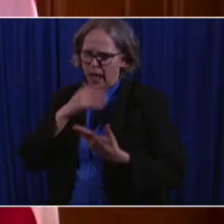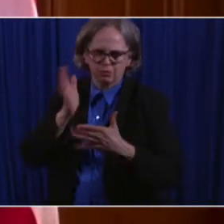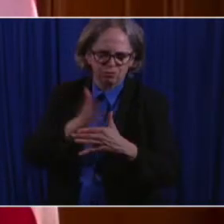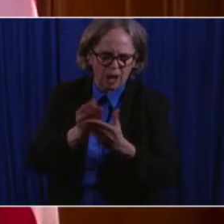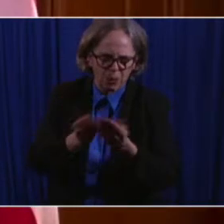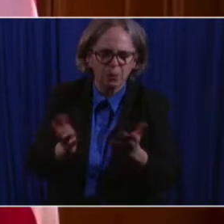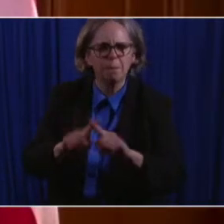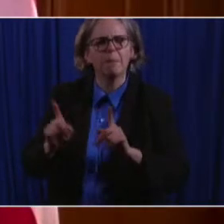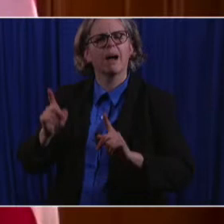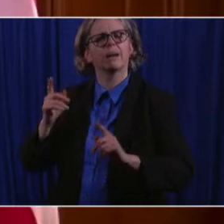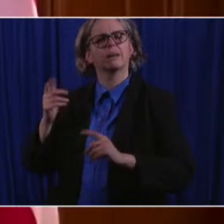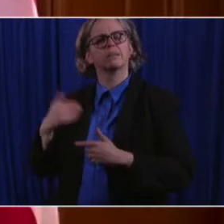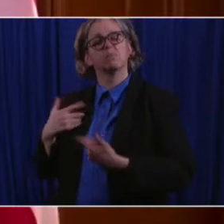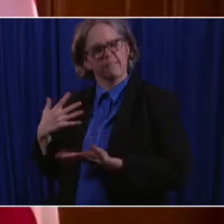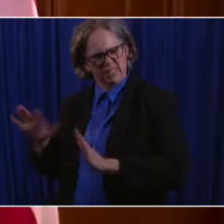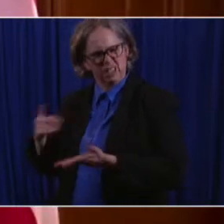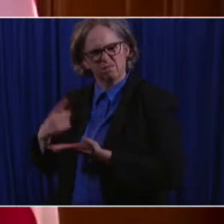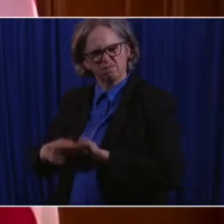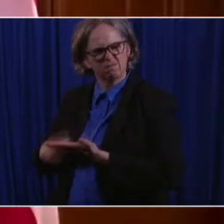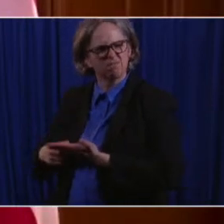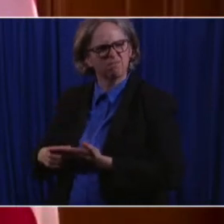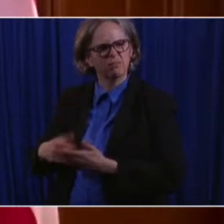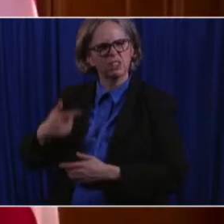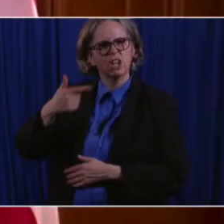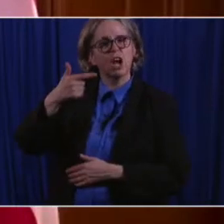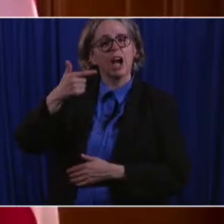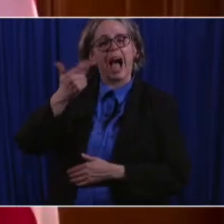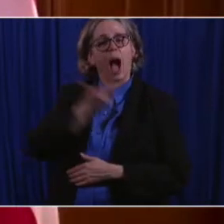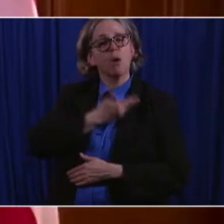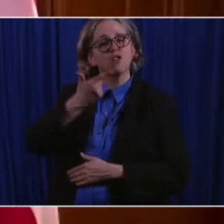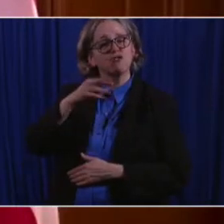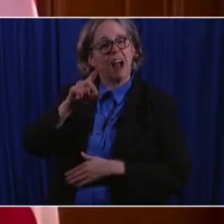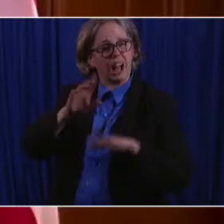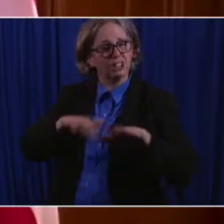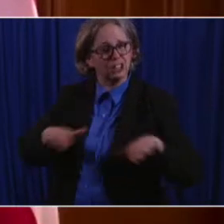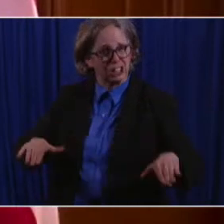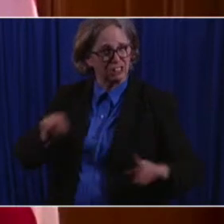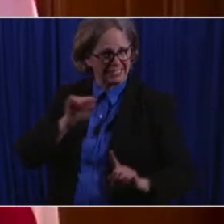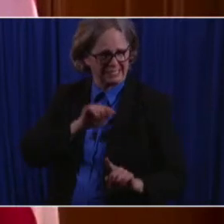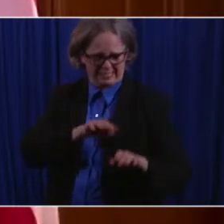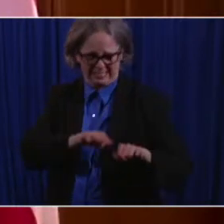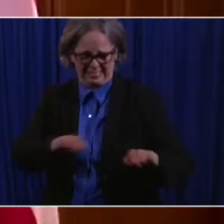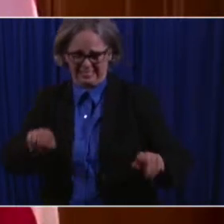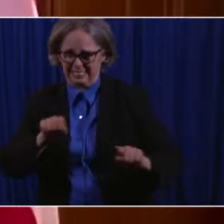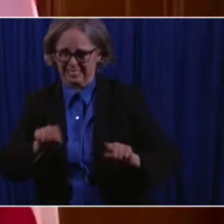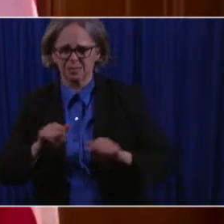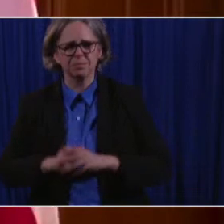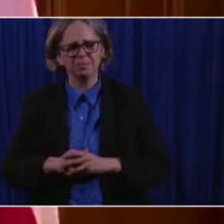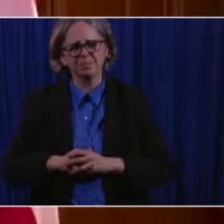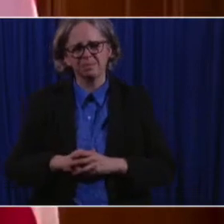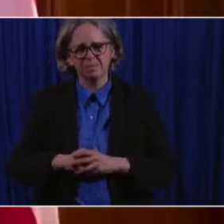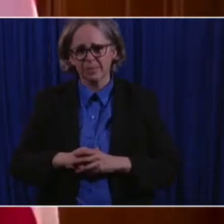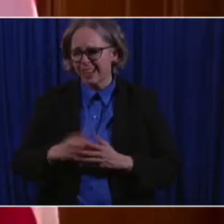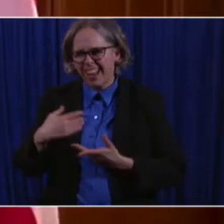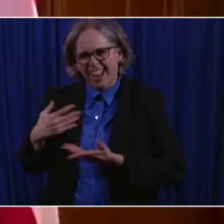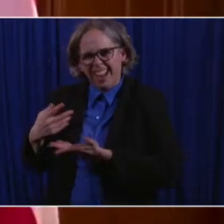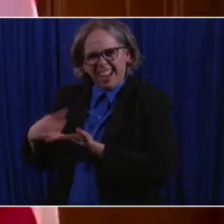grandchildren. Fran was there with me, and we exchanged pictures of our new